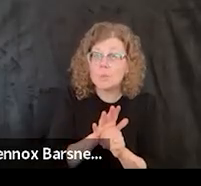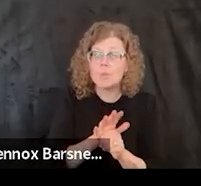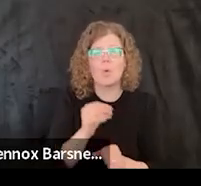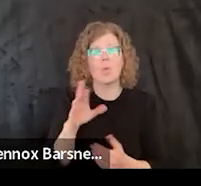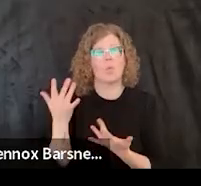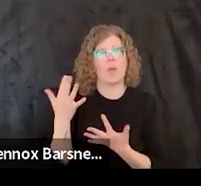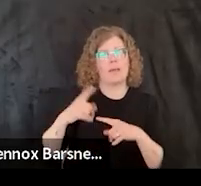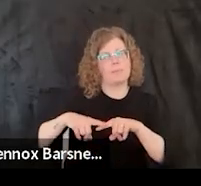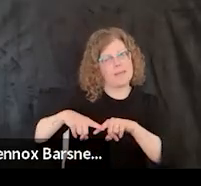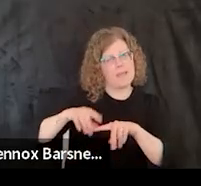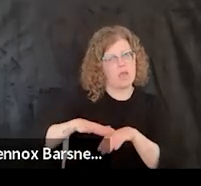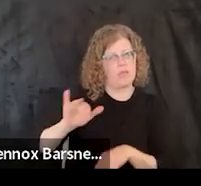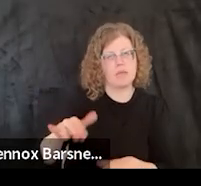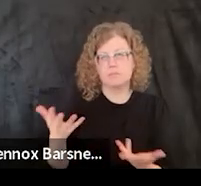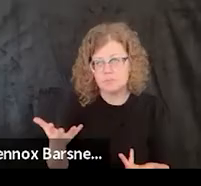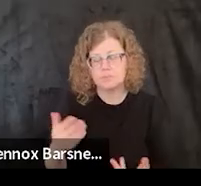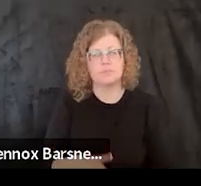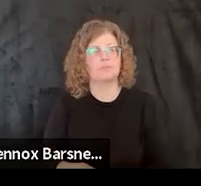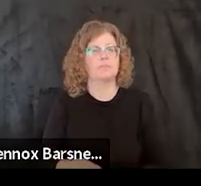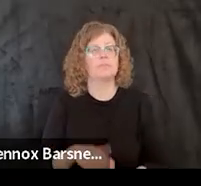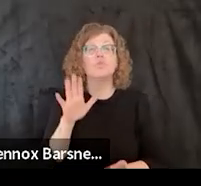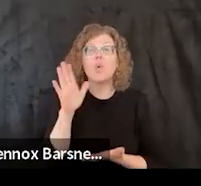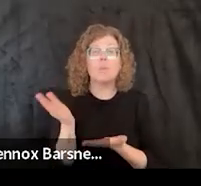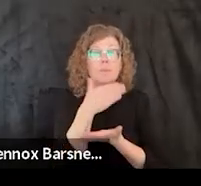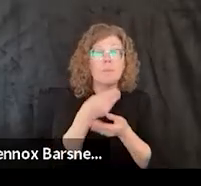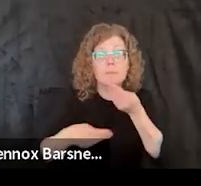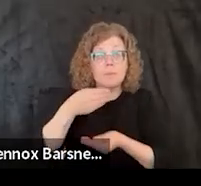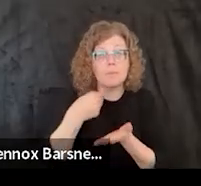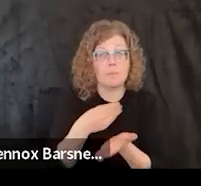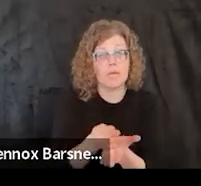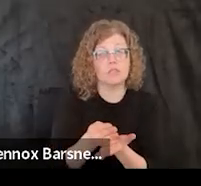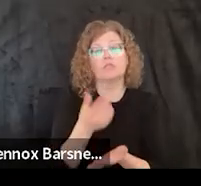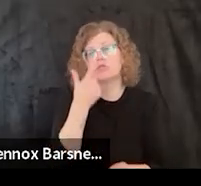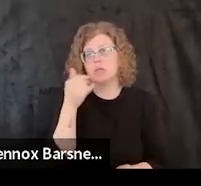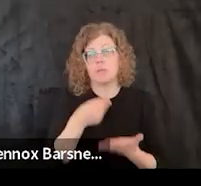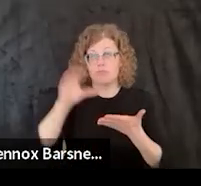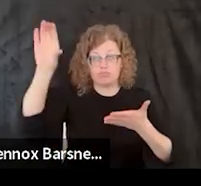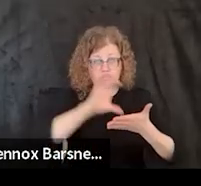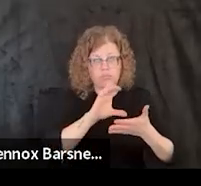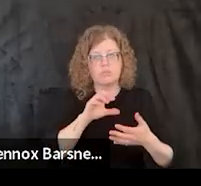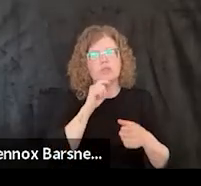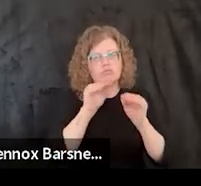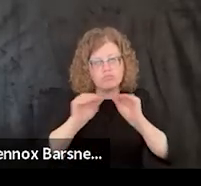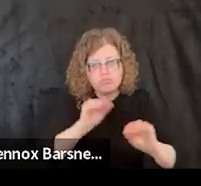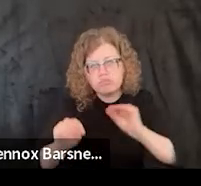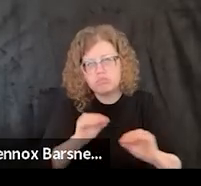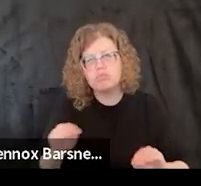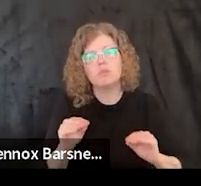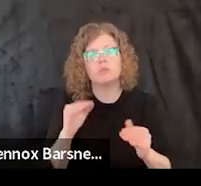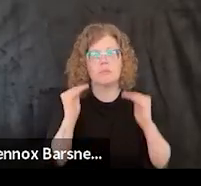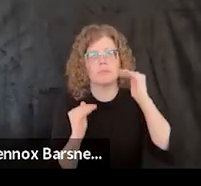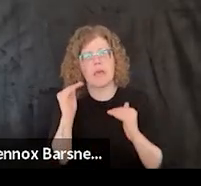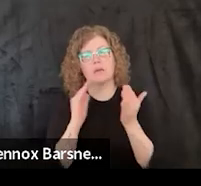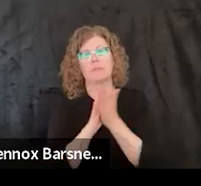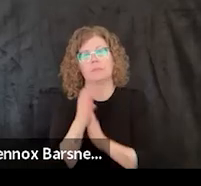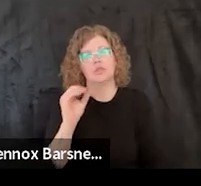Your budget should balance to 0 so that it is clear how all project expenses are being covered. As you enter dollar amounts into the